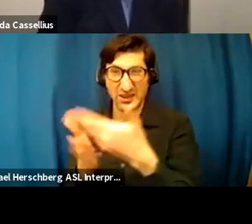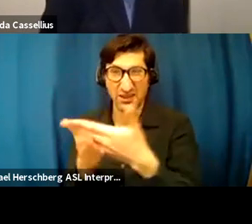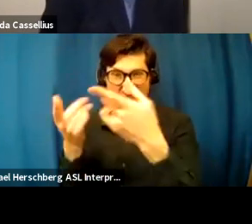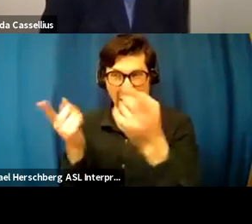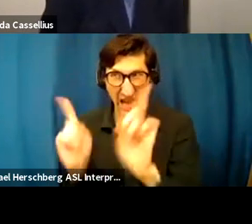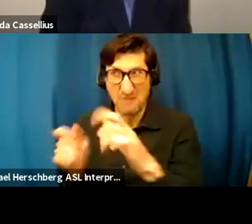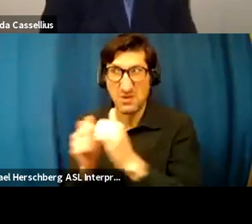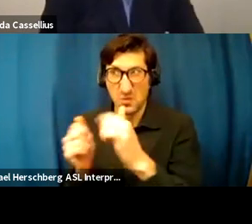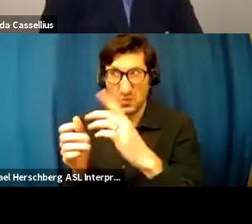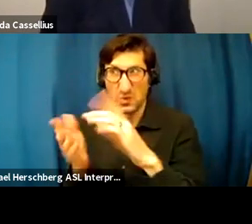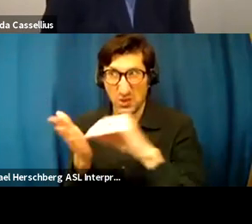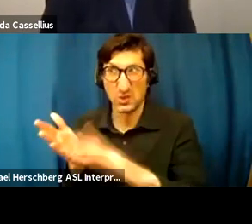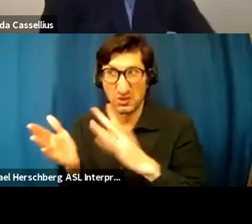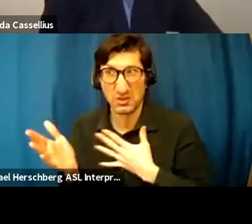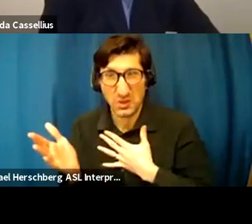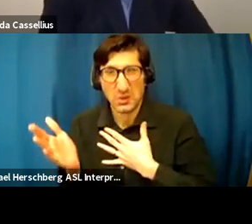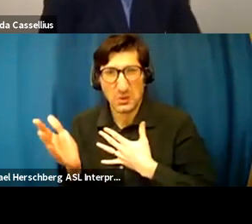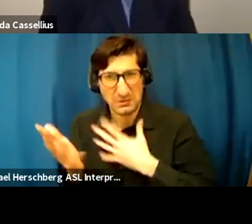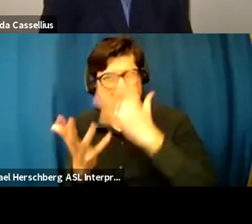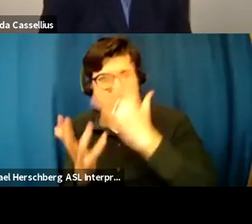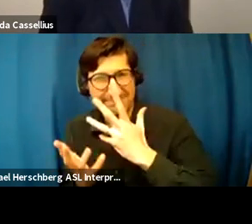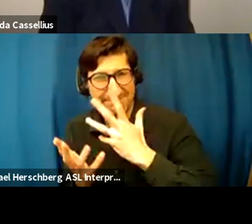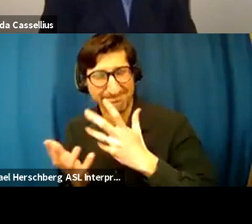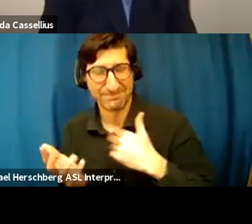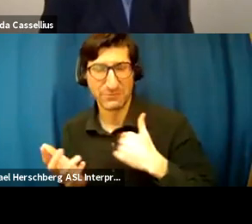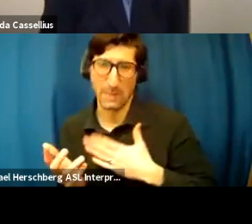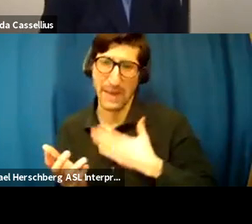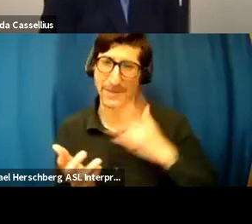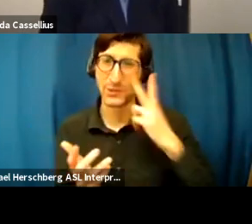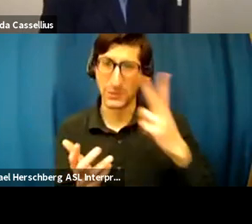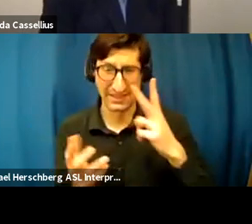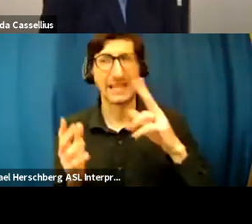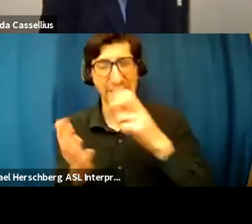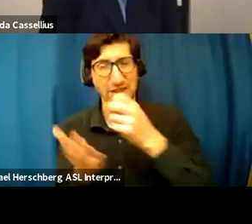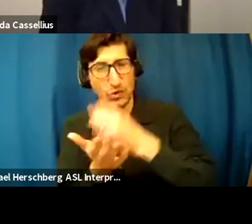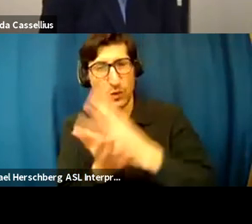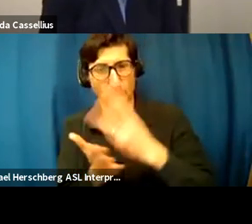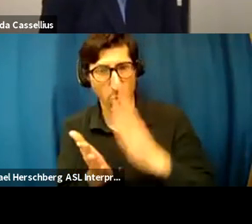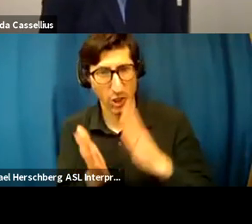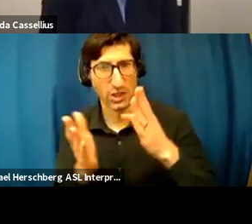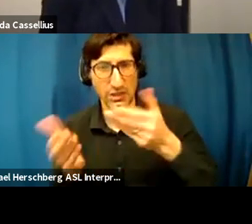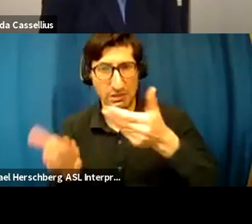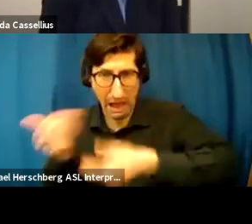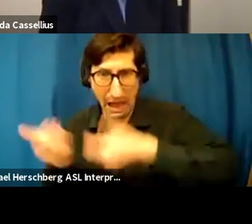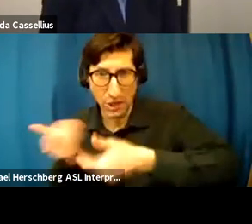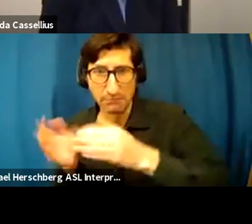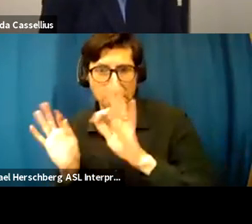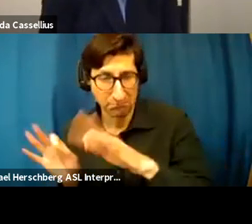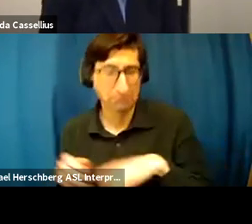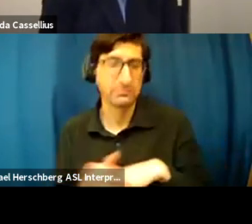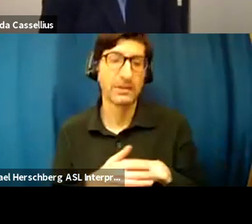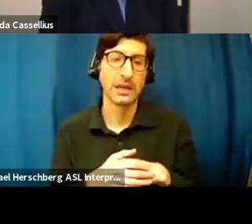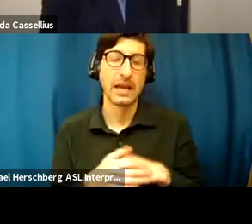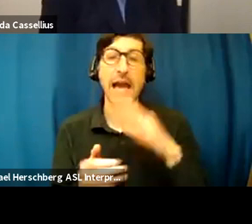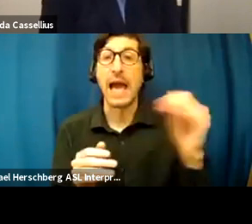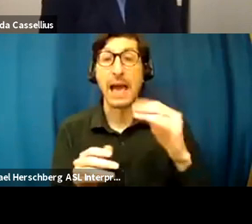really, really glad to see that. I only have one comment, and it does not have to be answered. I just want to say